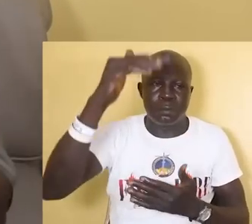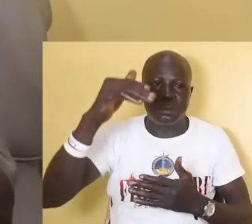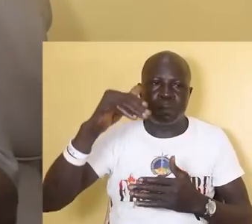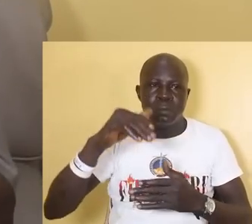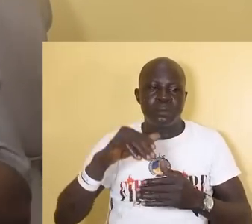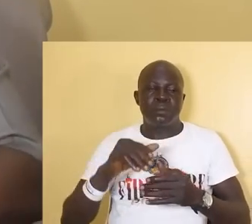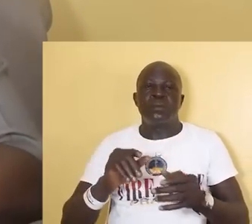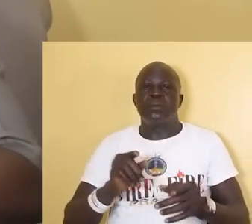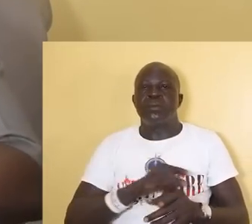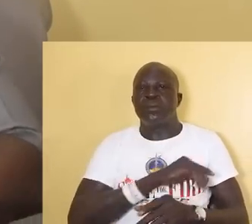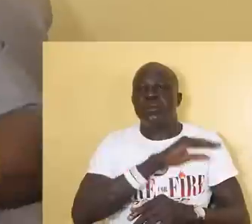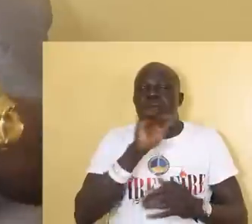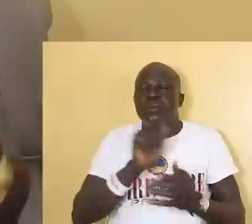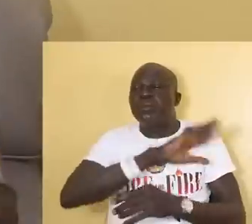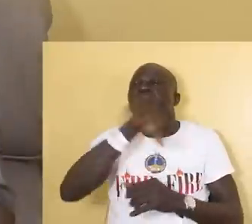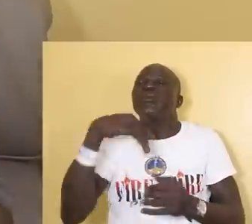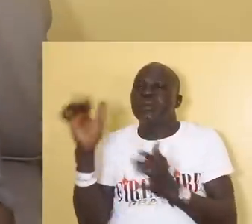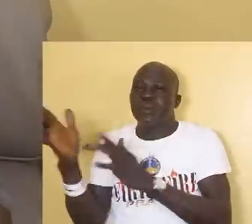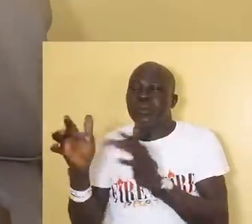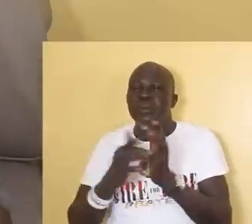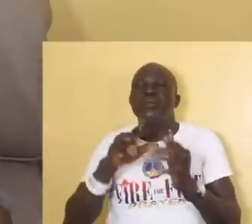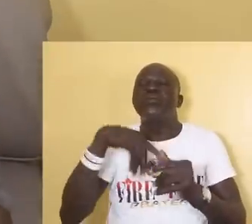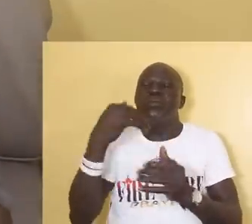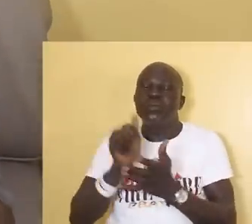You get to the top. You your nail, no, don't you? He's